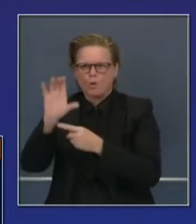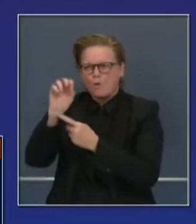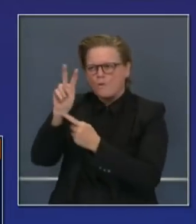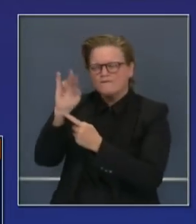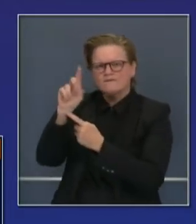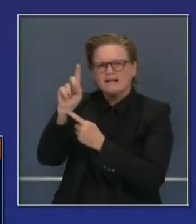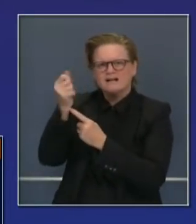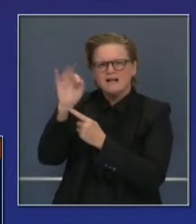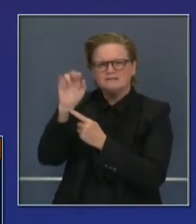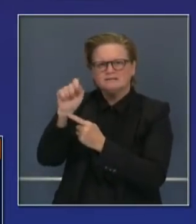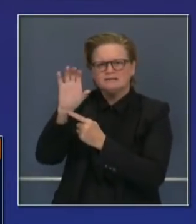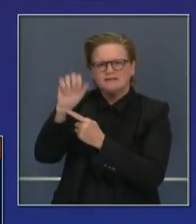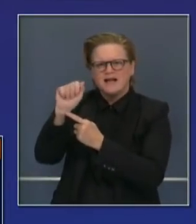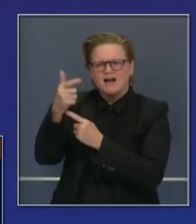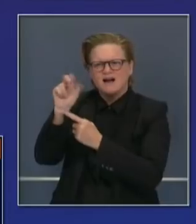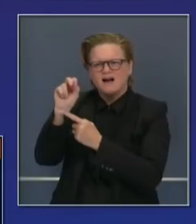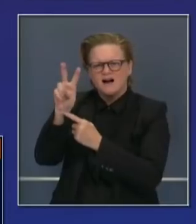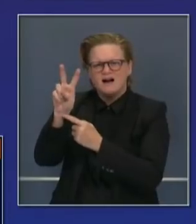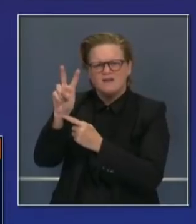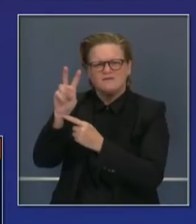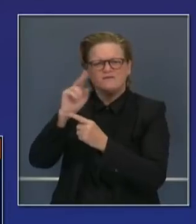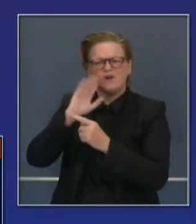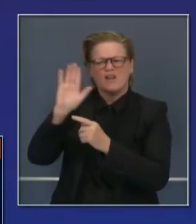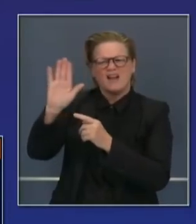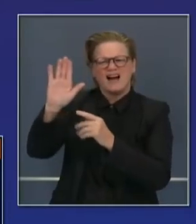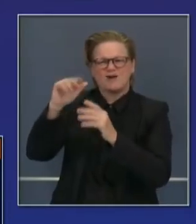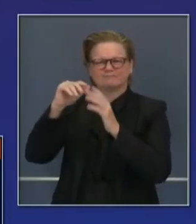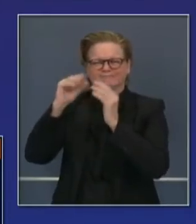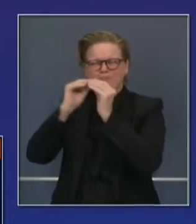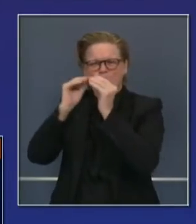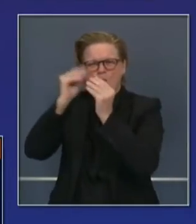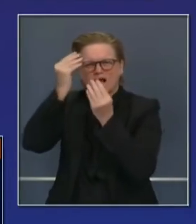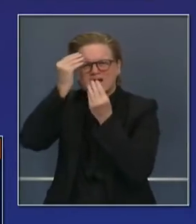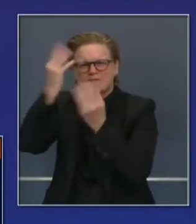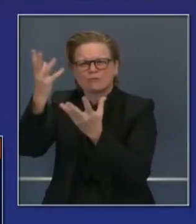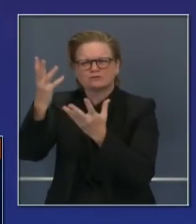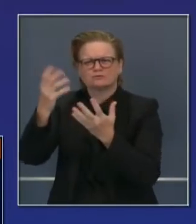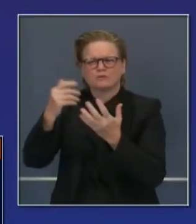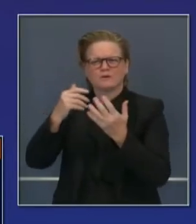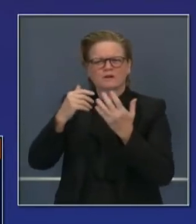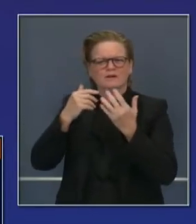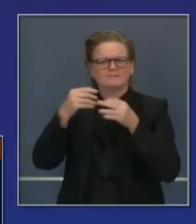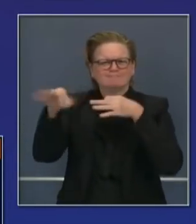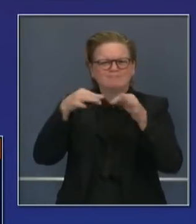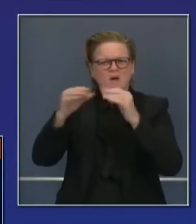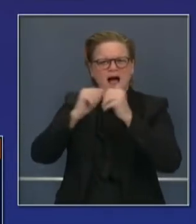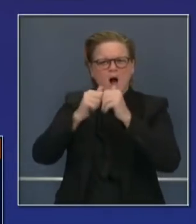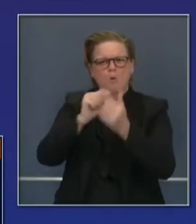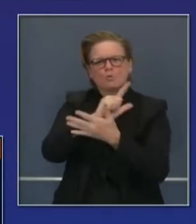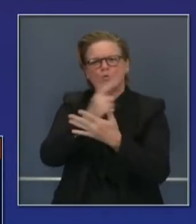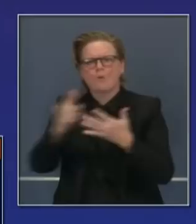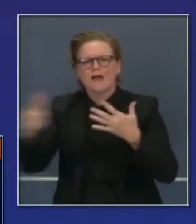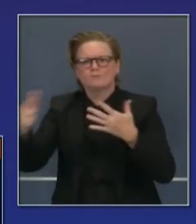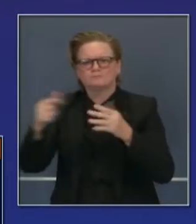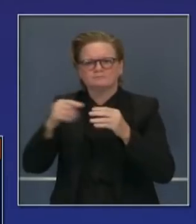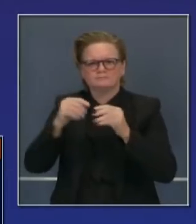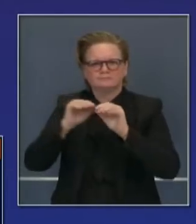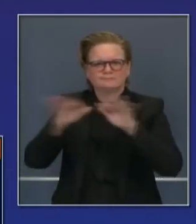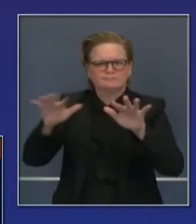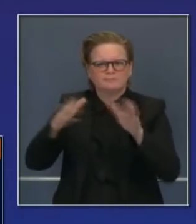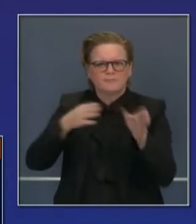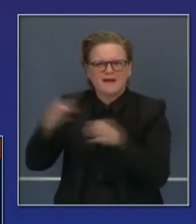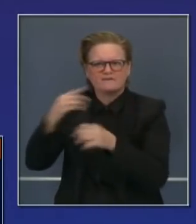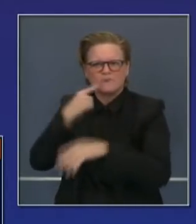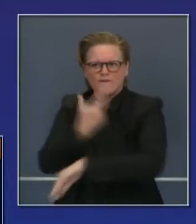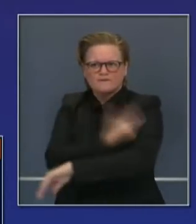covid19.ca.gov, and we are going to be updating this online portal, and you are included in these updates. And when I mean